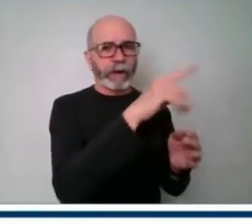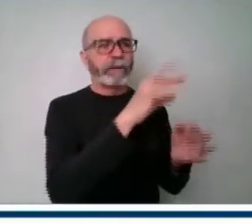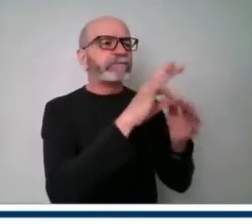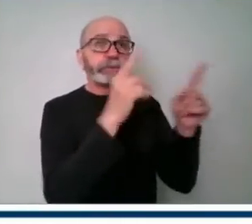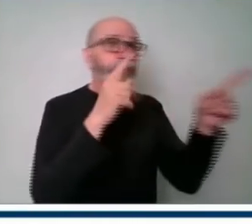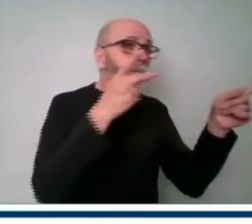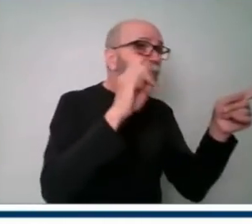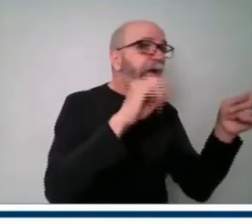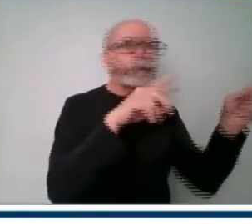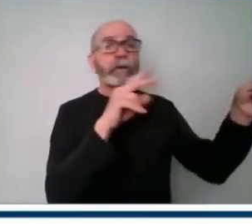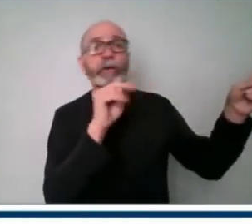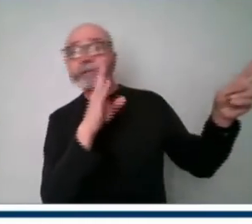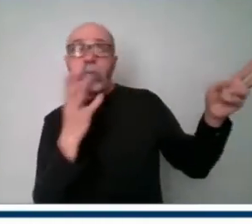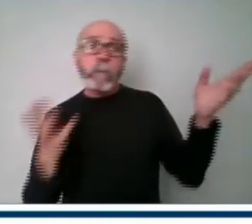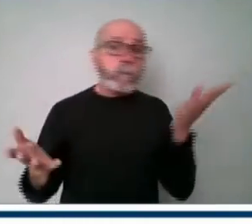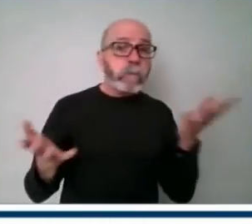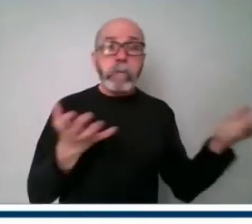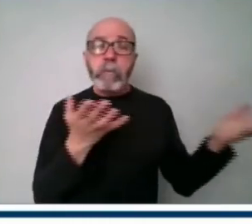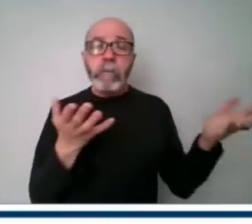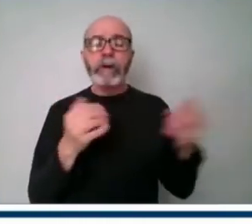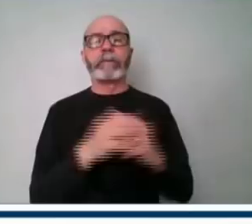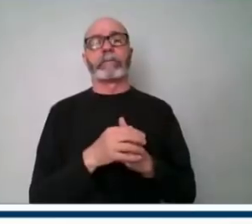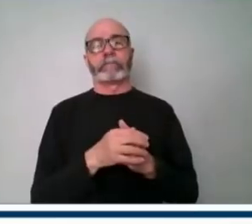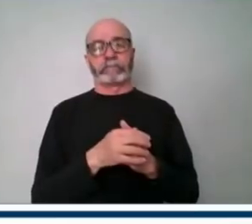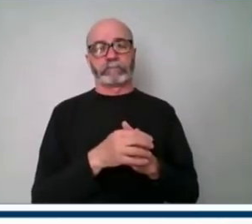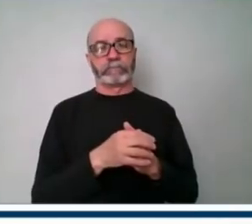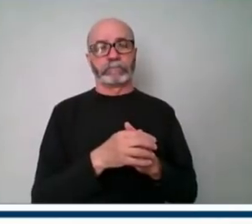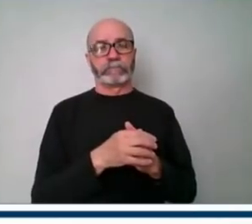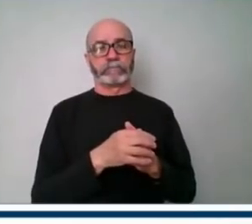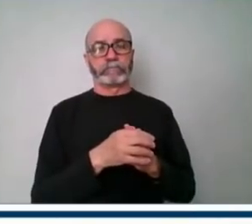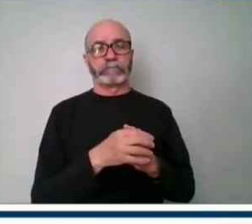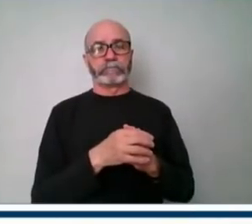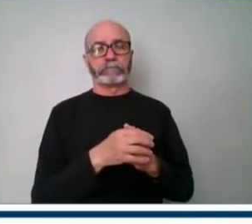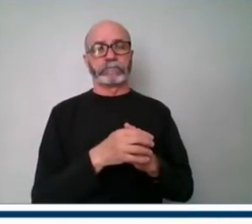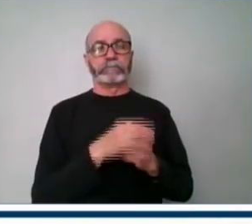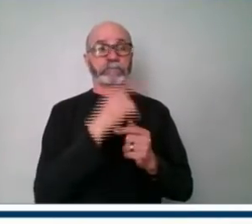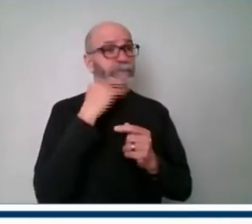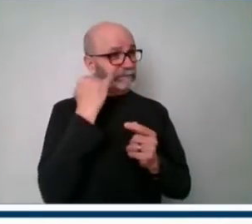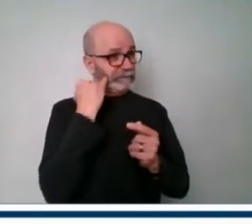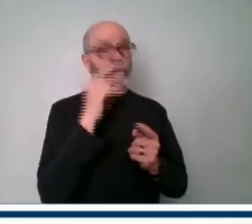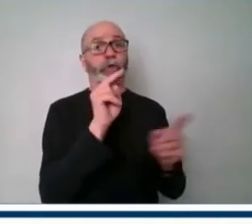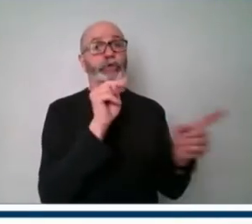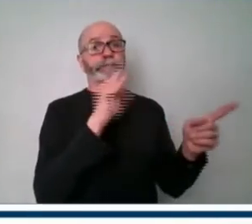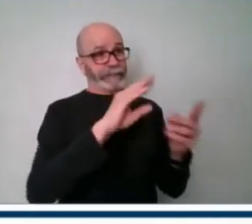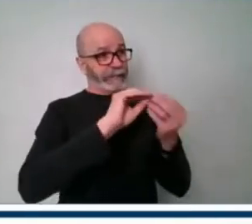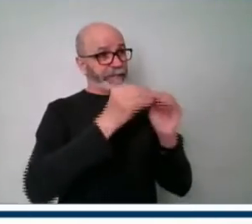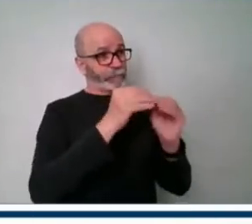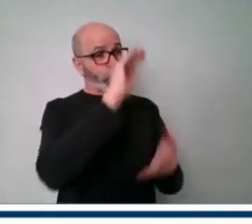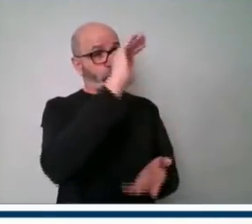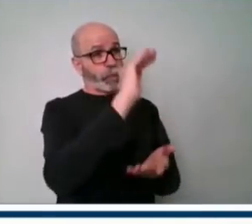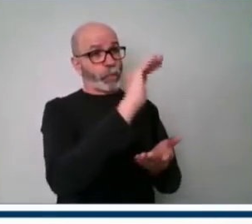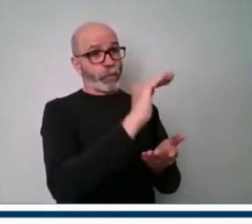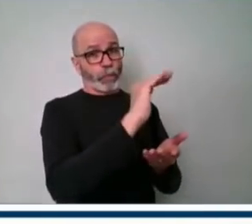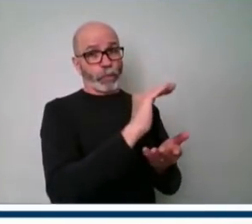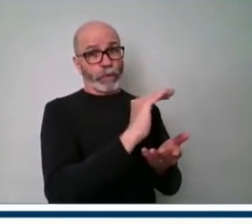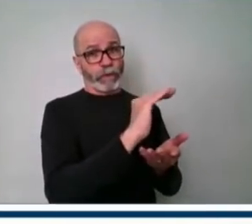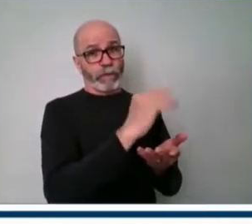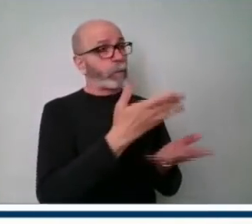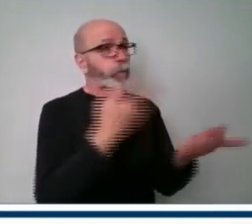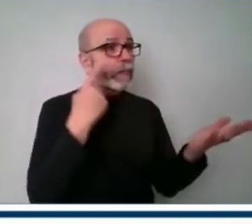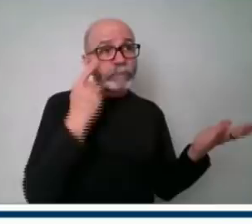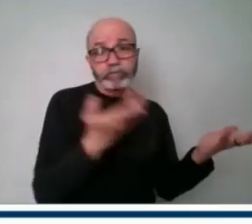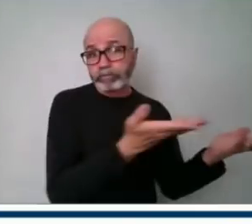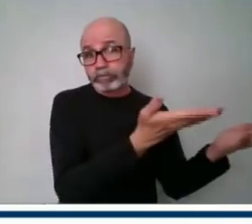bubble. And so once New Brunswick started to come down, we started having conversations. And then the whole conversation